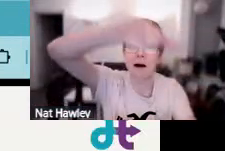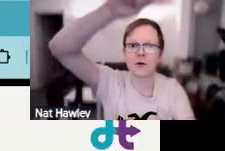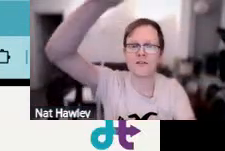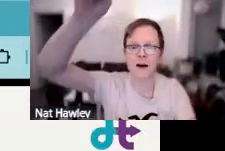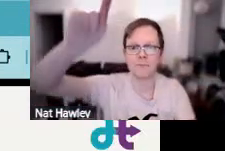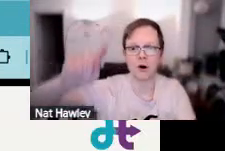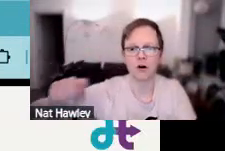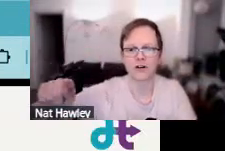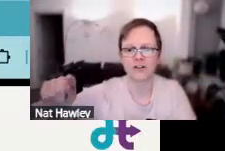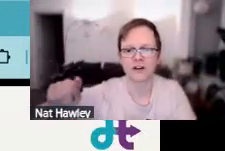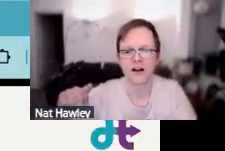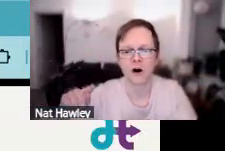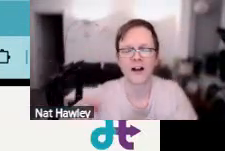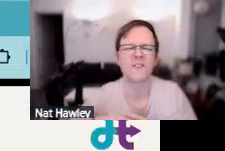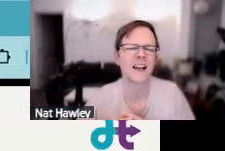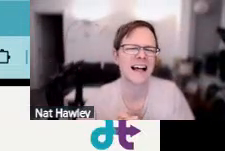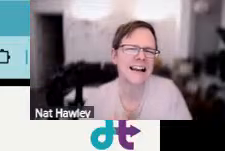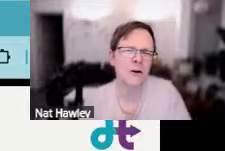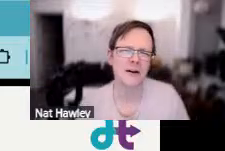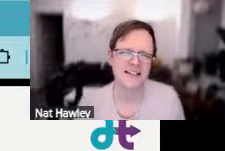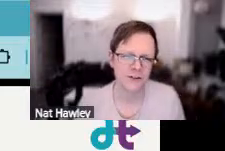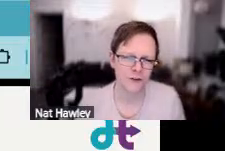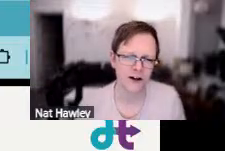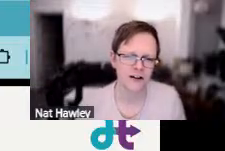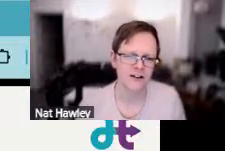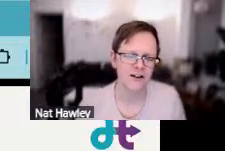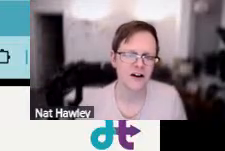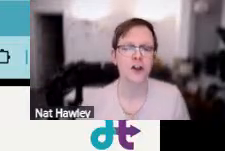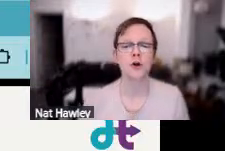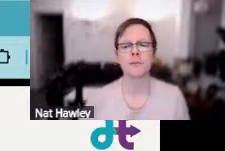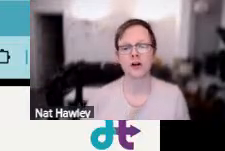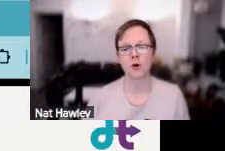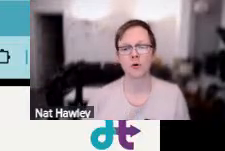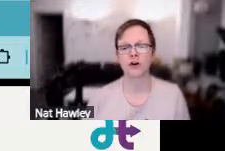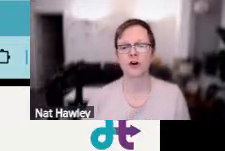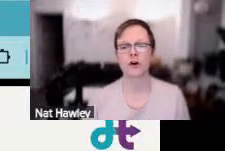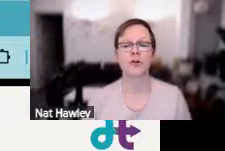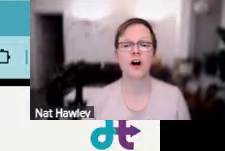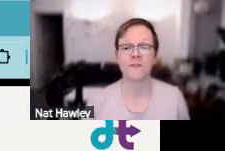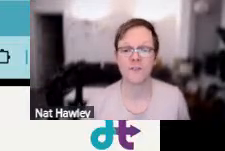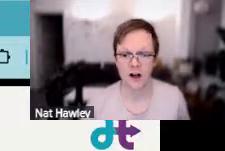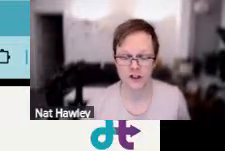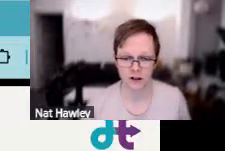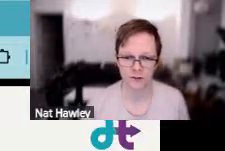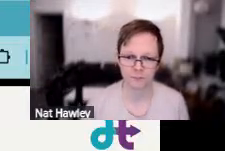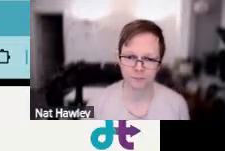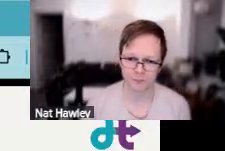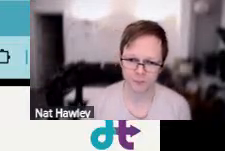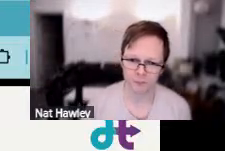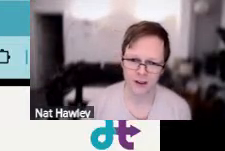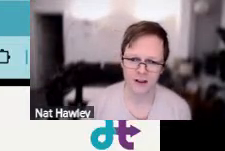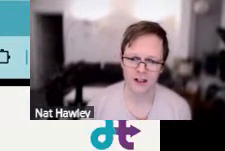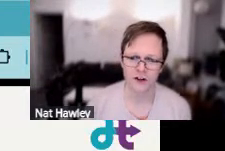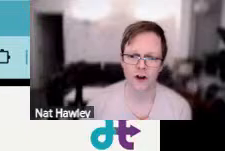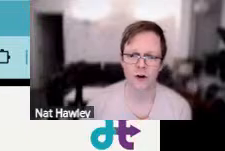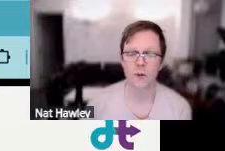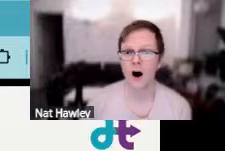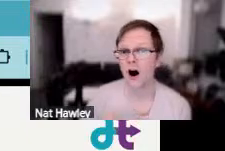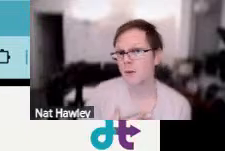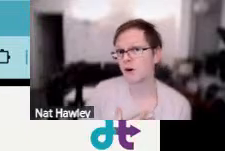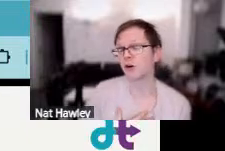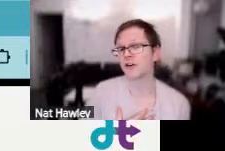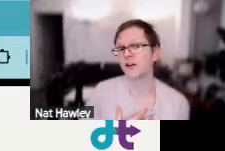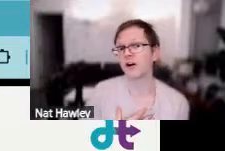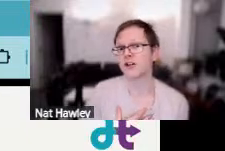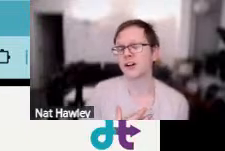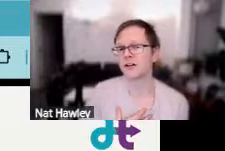go out of that box and think a little bit different, you'd be called neurodivergent. So